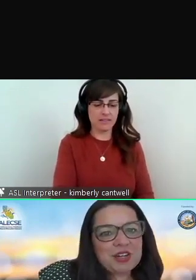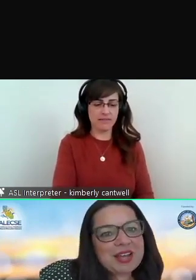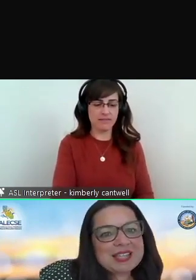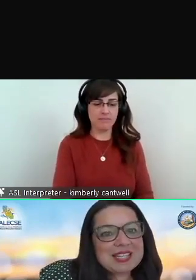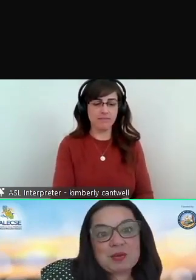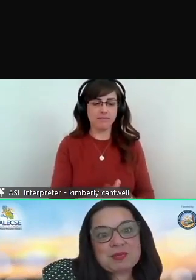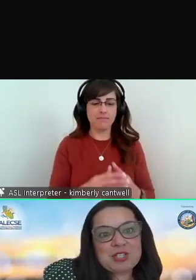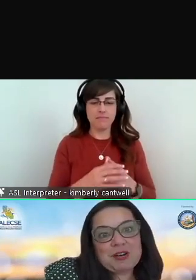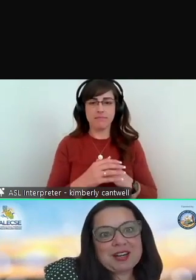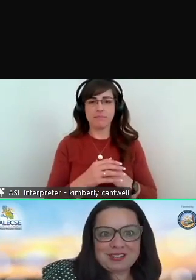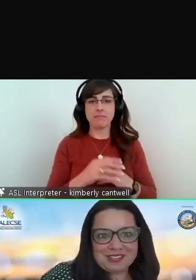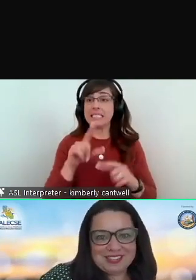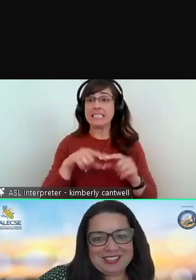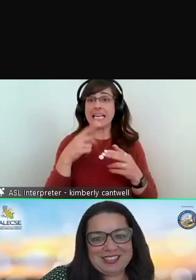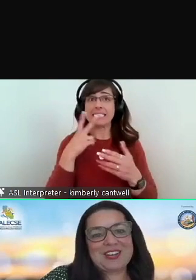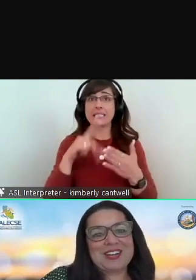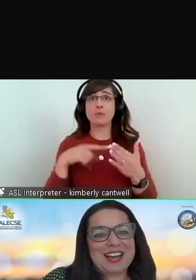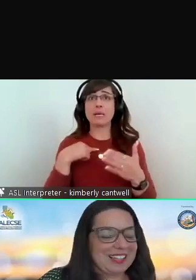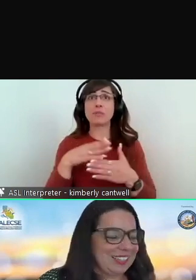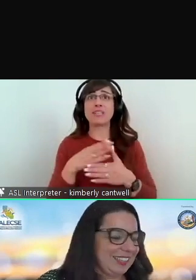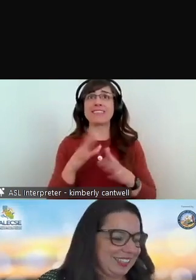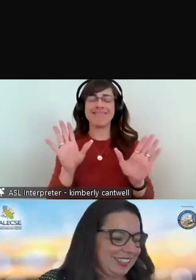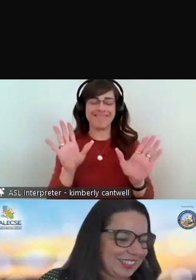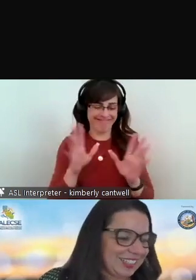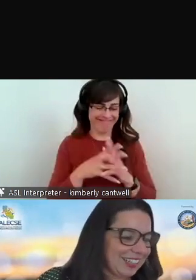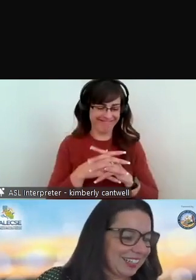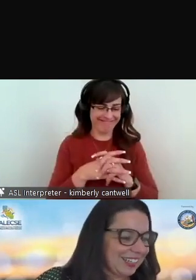Sorry, you can't see what I'm sharing. Yeah.